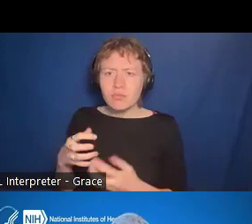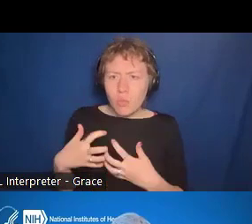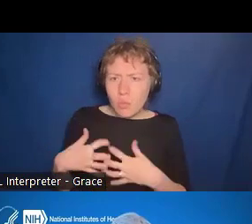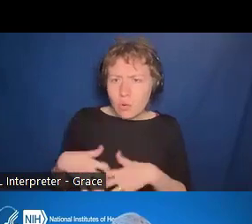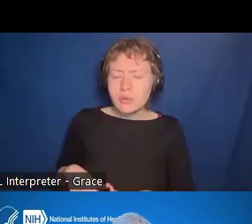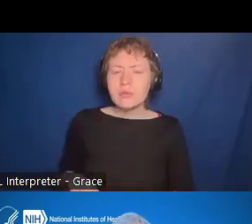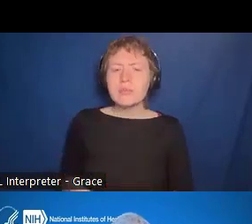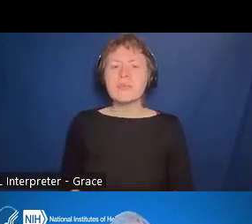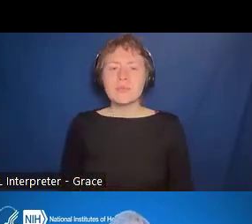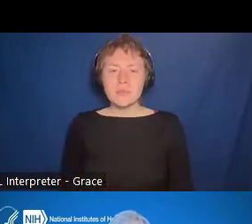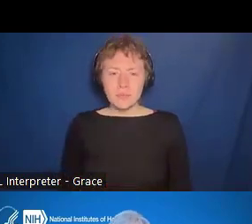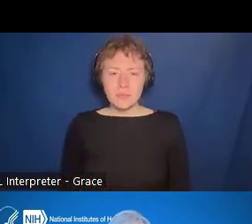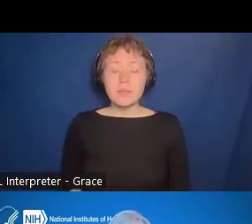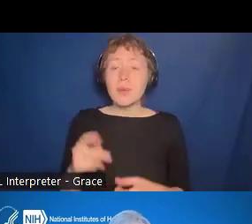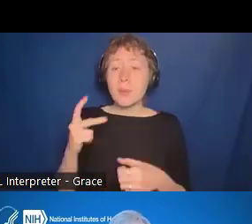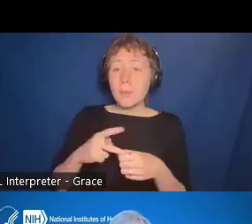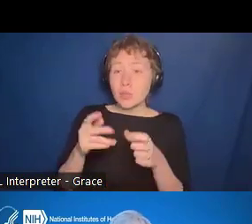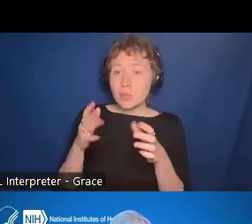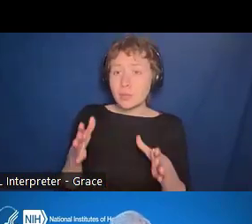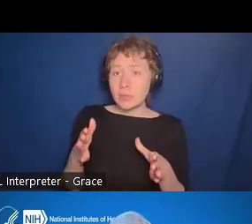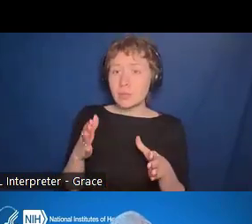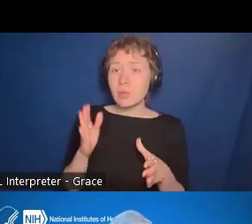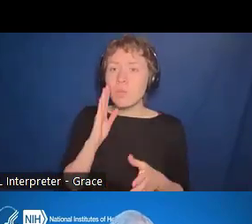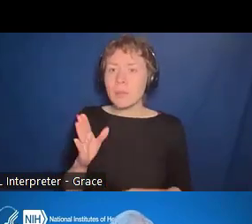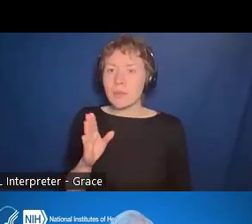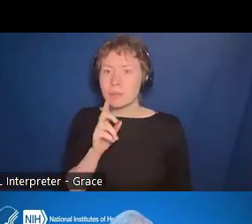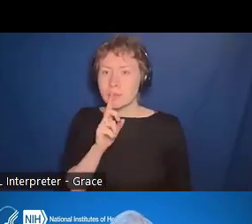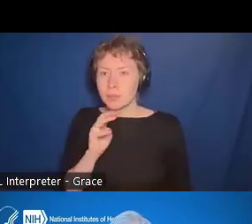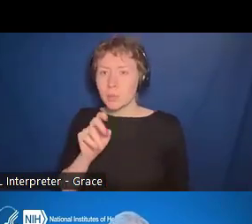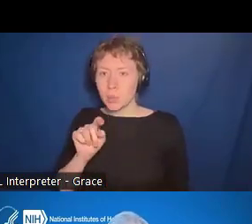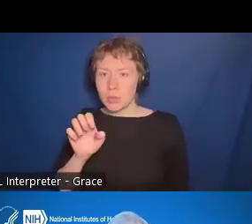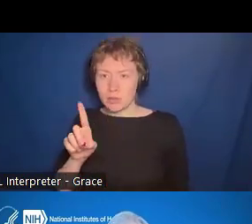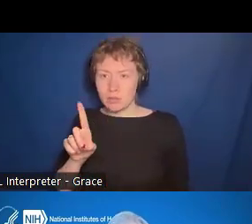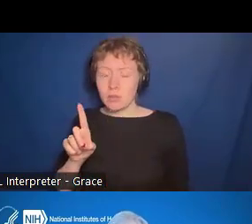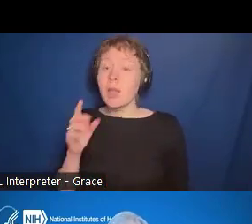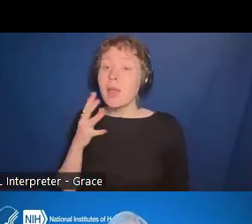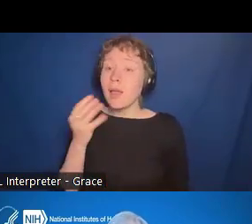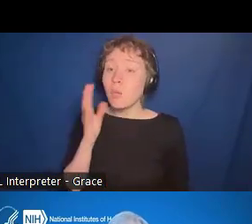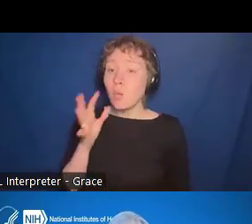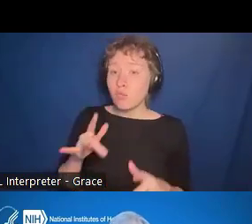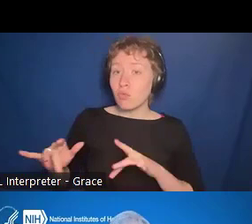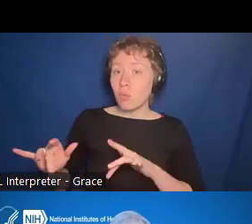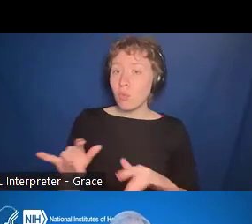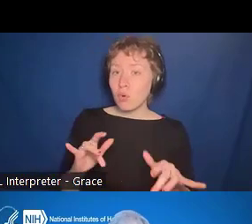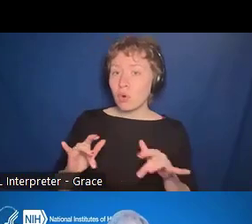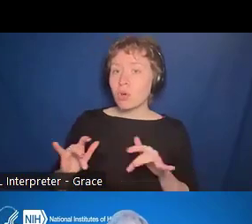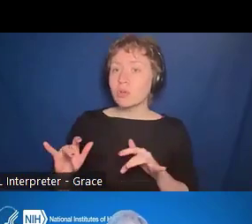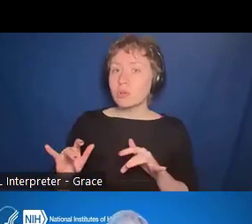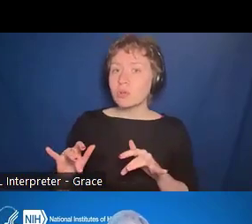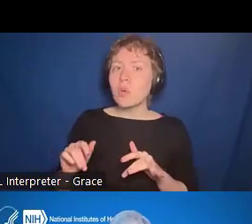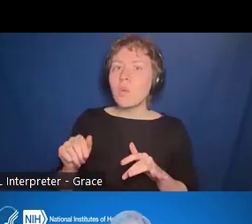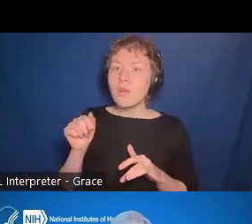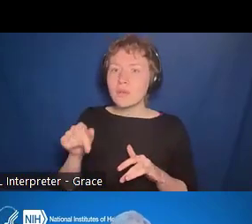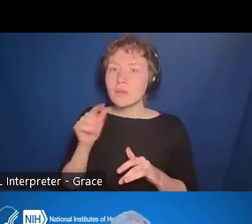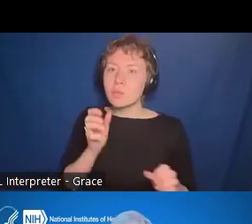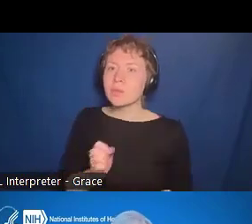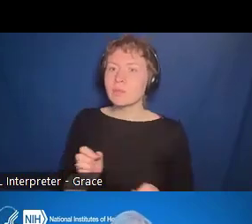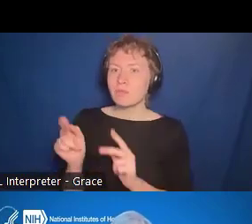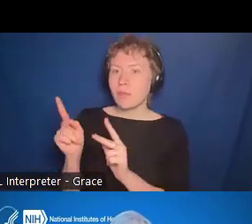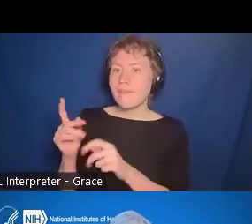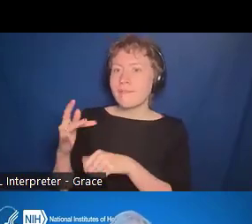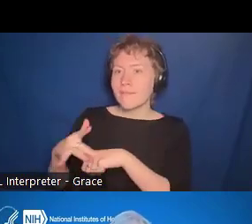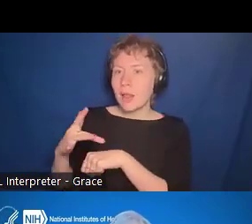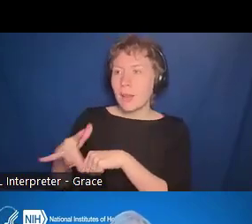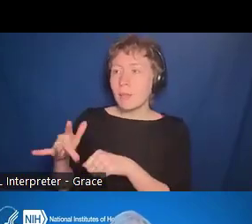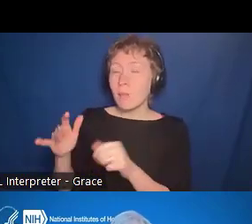The participants are going to be muted, and we are recording, and so we'll be making this session available by, we hope, by